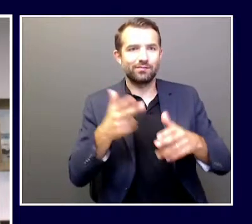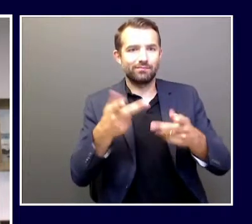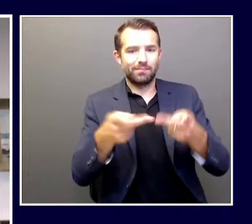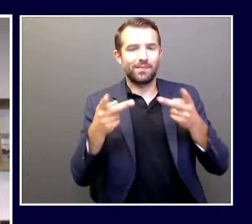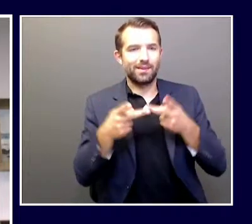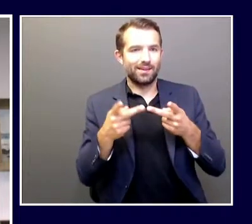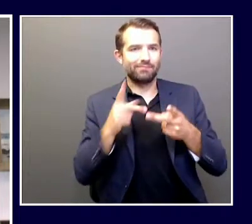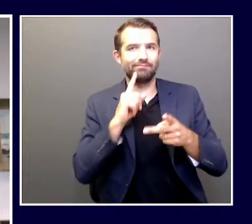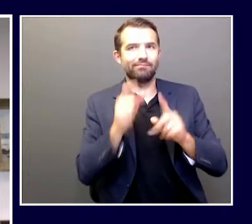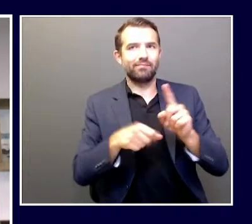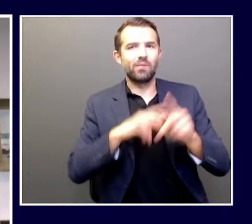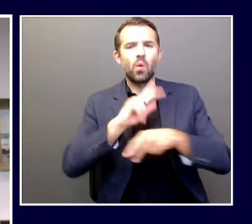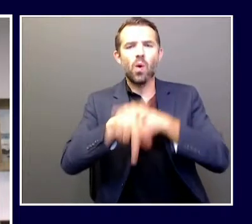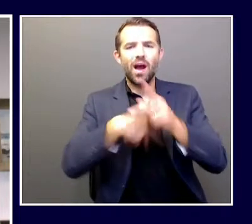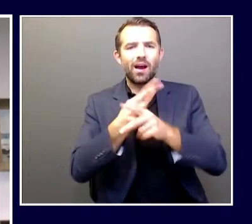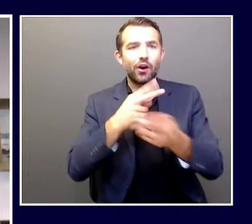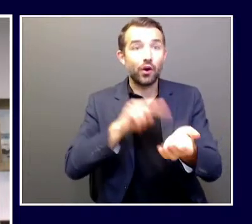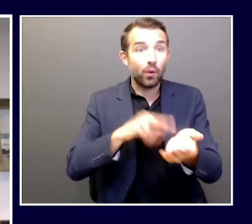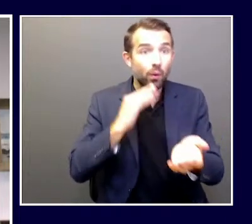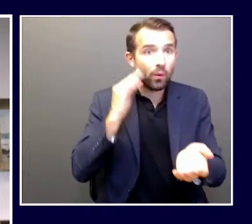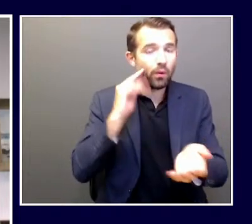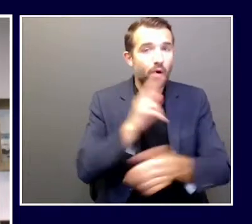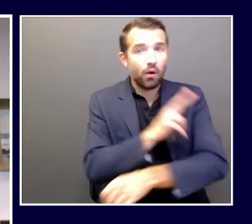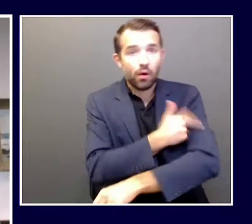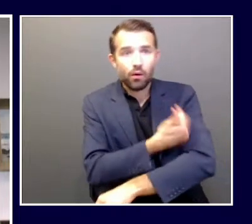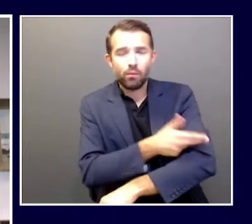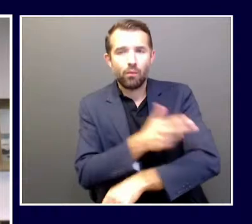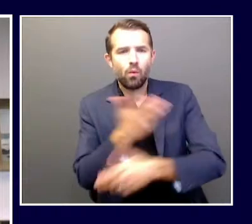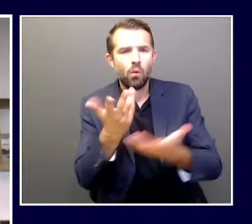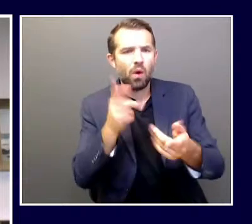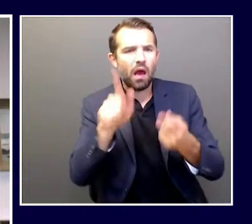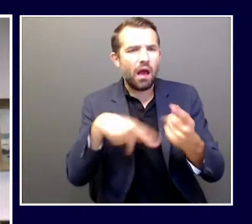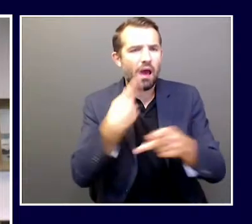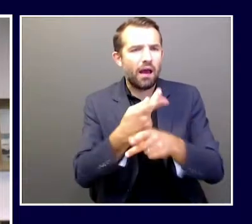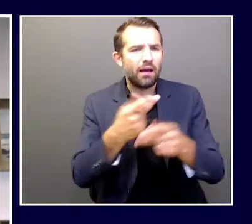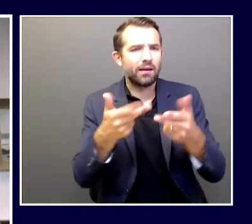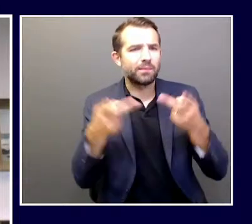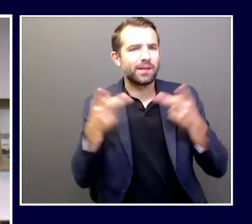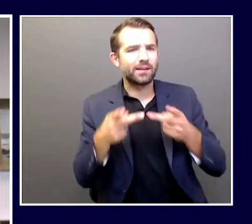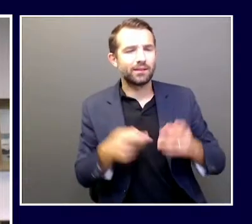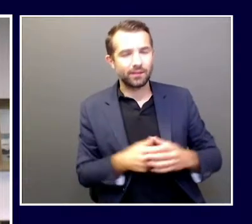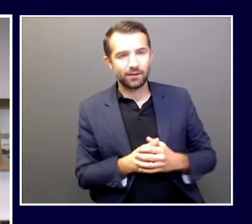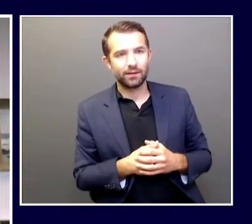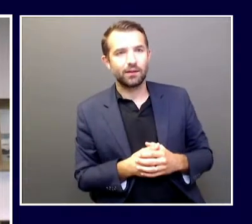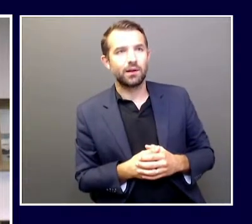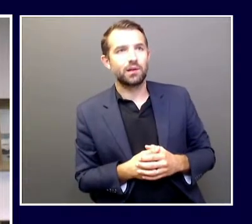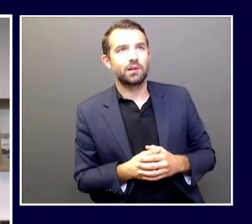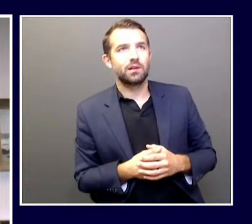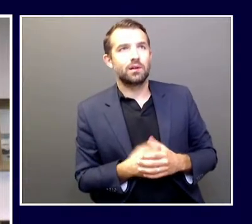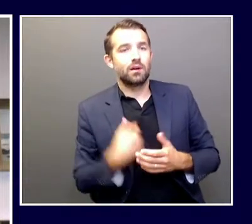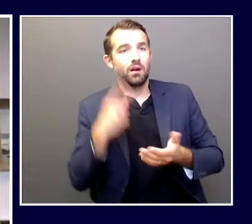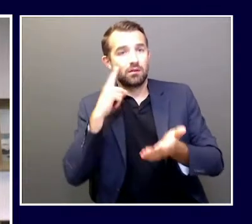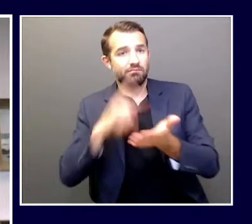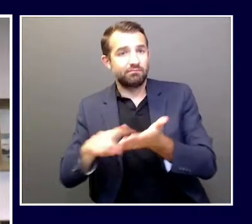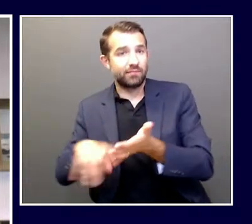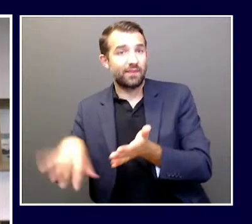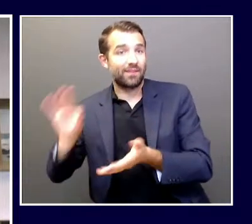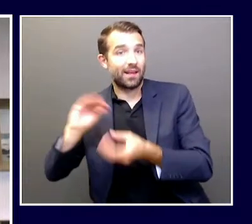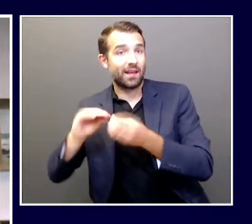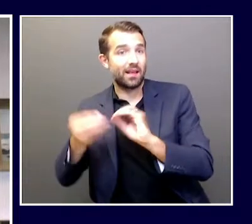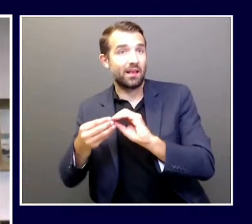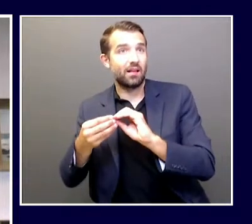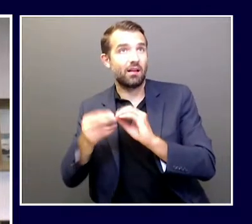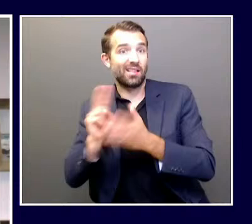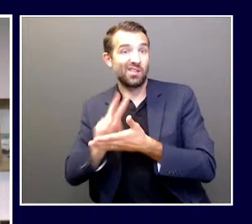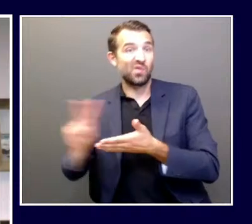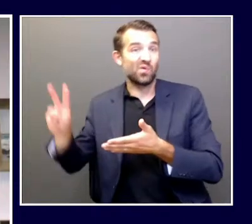Patty. I'll get you the numbers of exactly how many outbreak investigations we had open 2 weeks ago. It was fewer than we had today, but